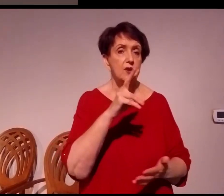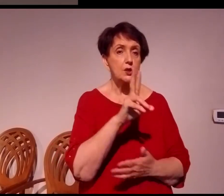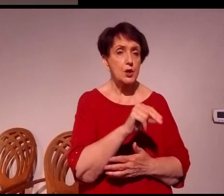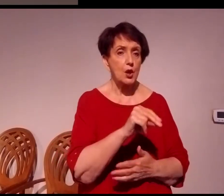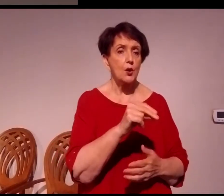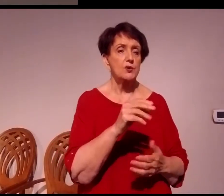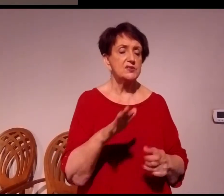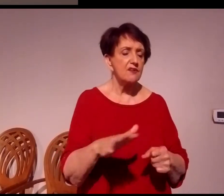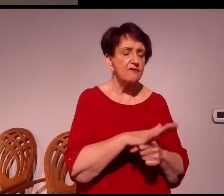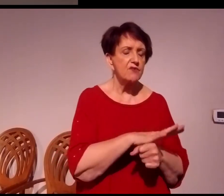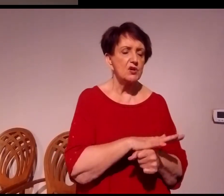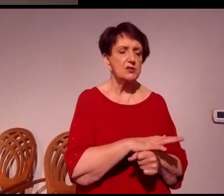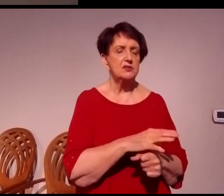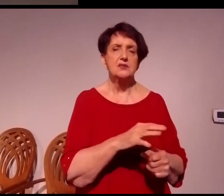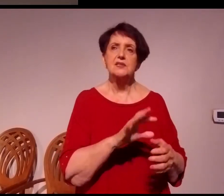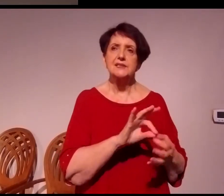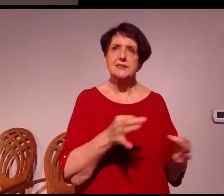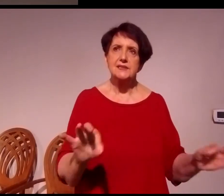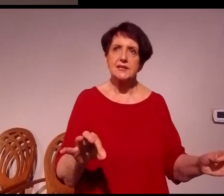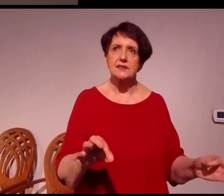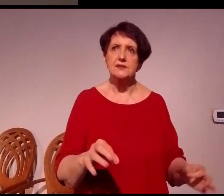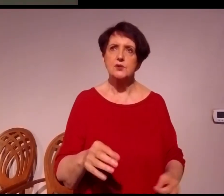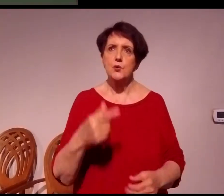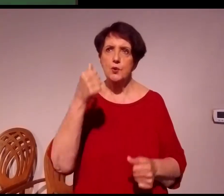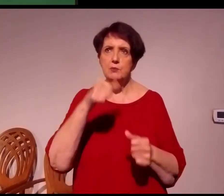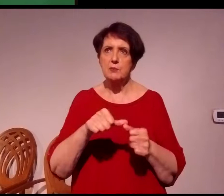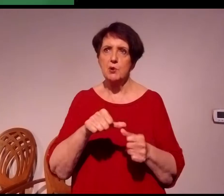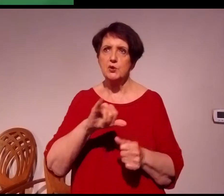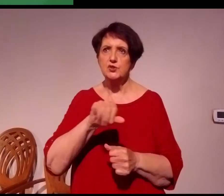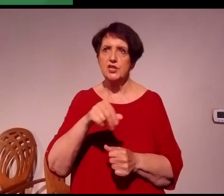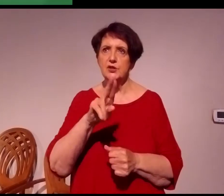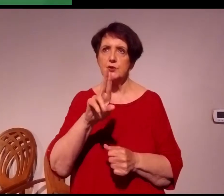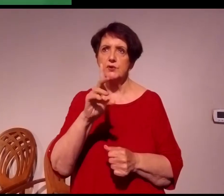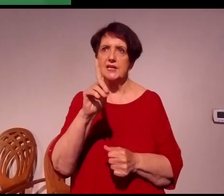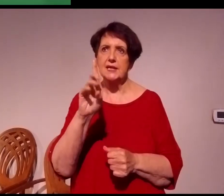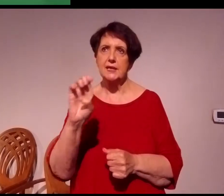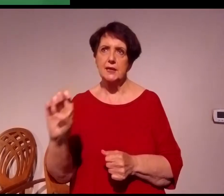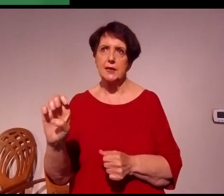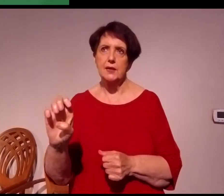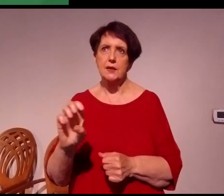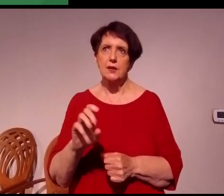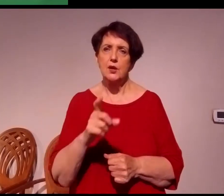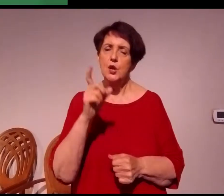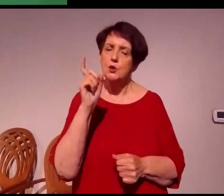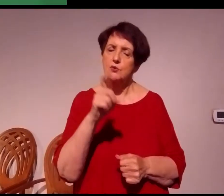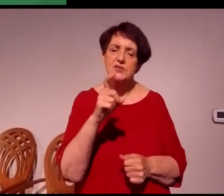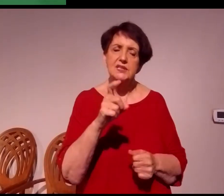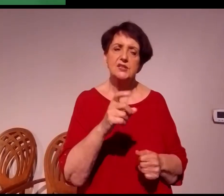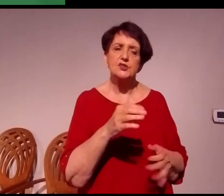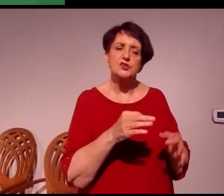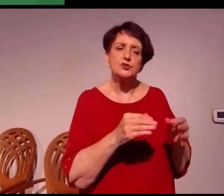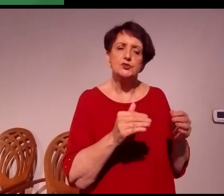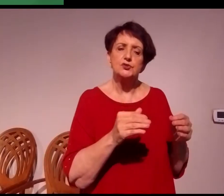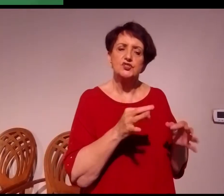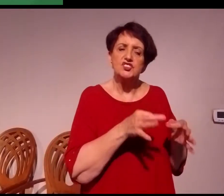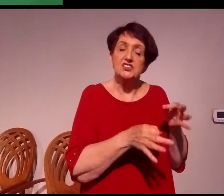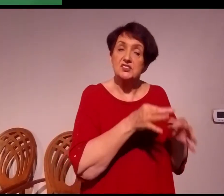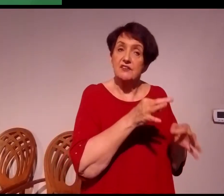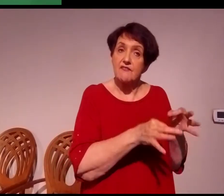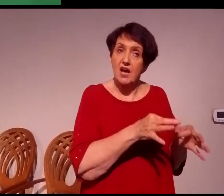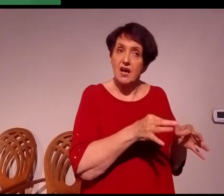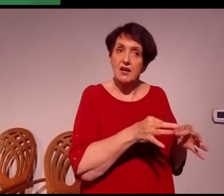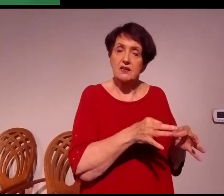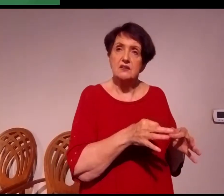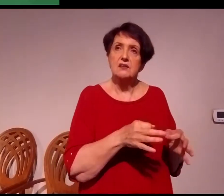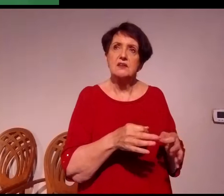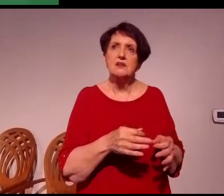me, remember Jude. Remember Jude. You do not need to justify your no. The other person does